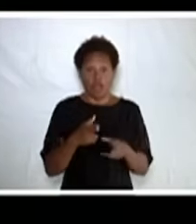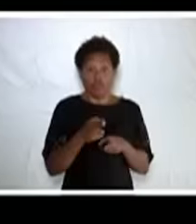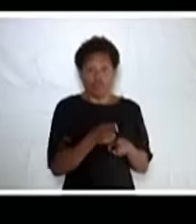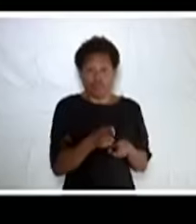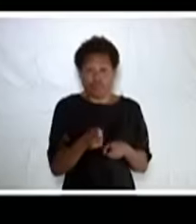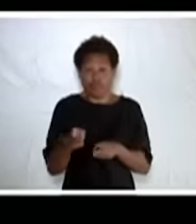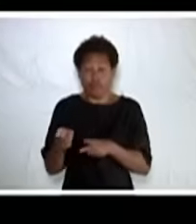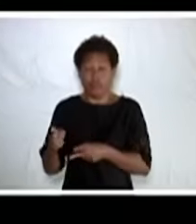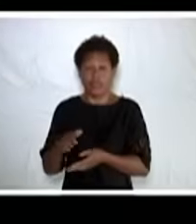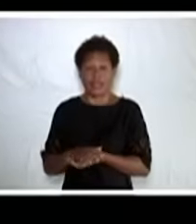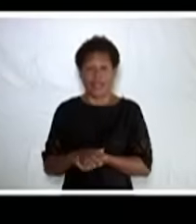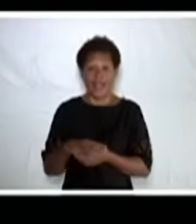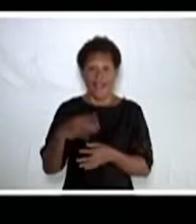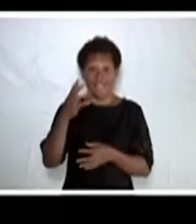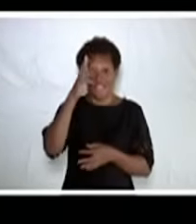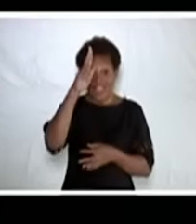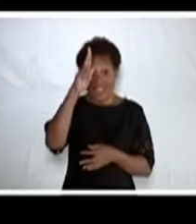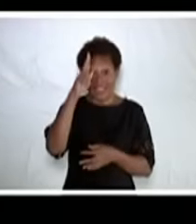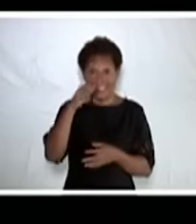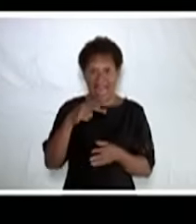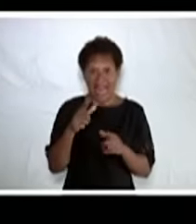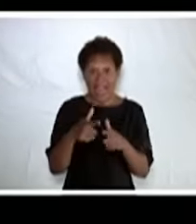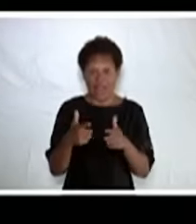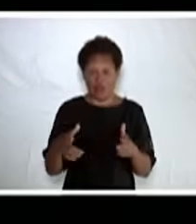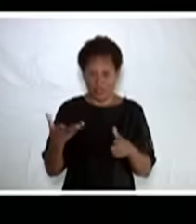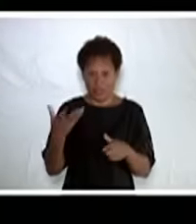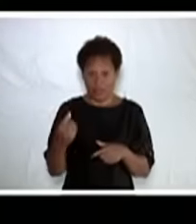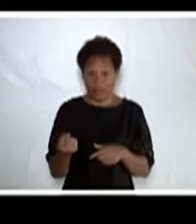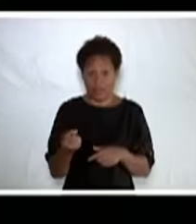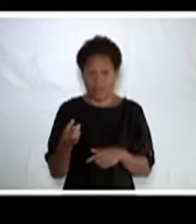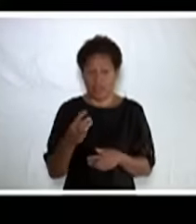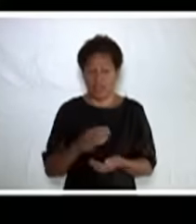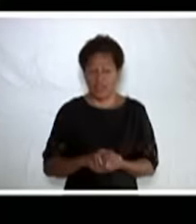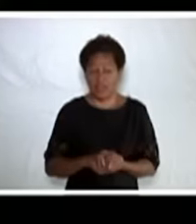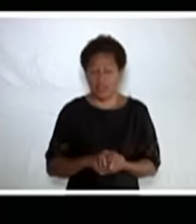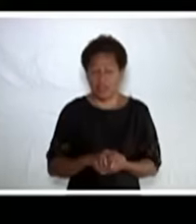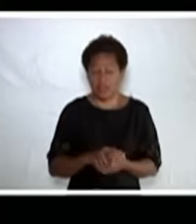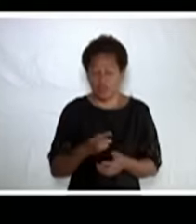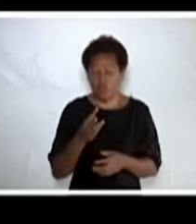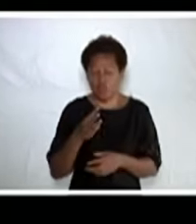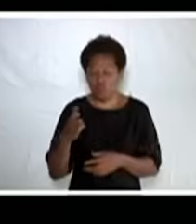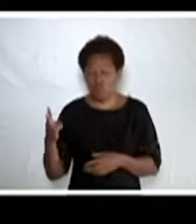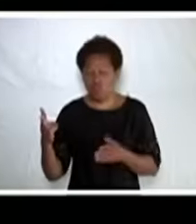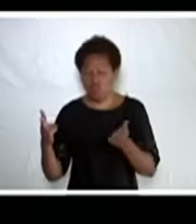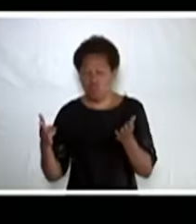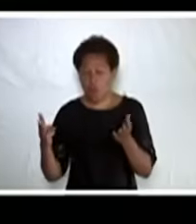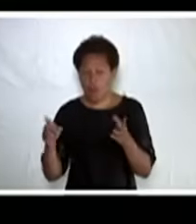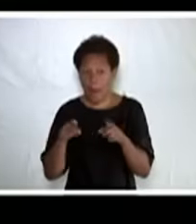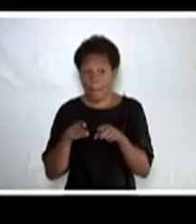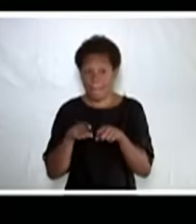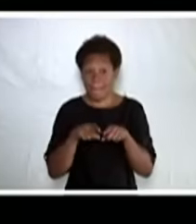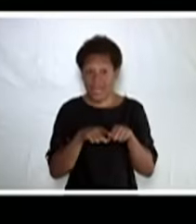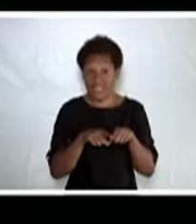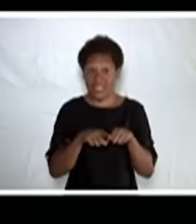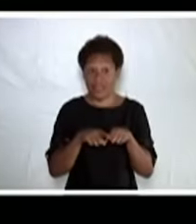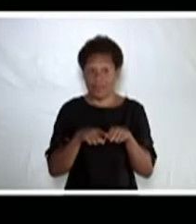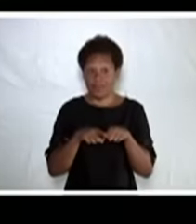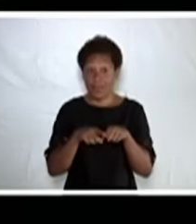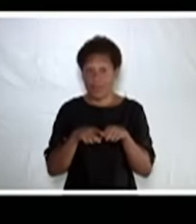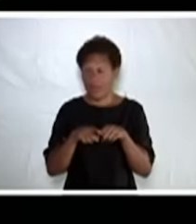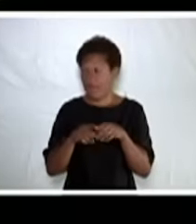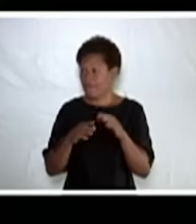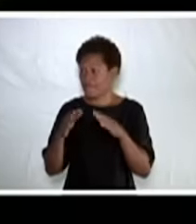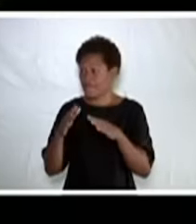in the French language feu de joie. The word feu de joie means the fire of joy. It is a